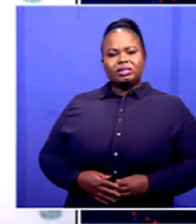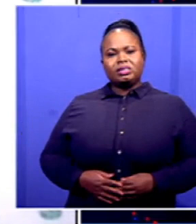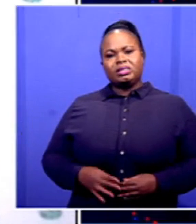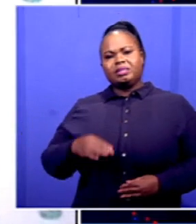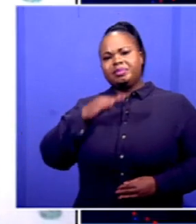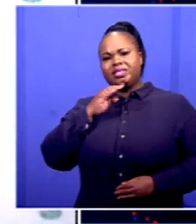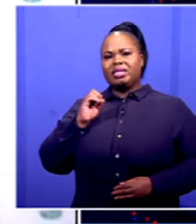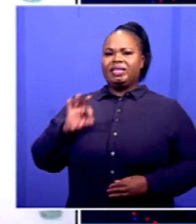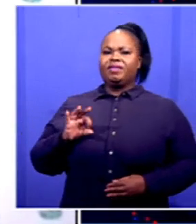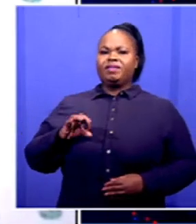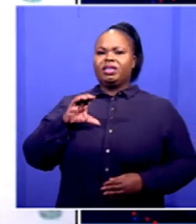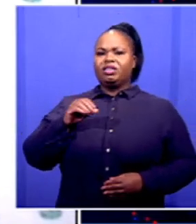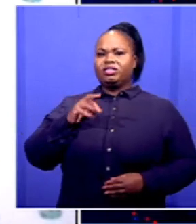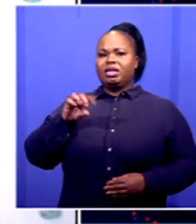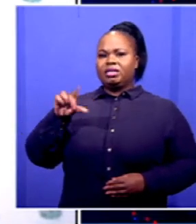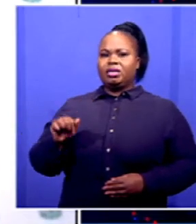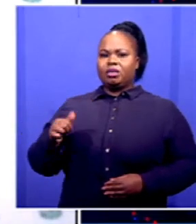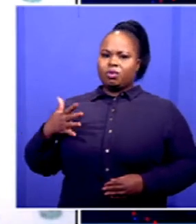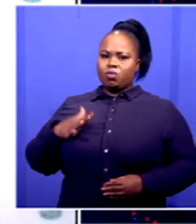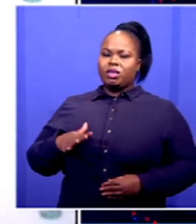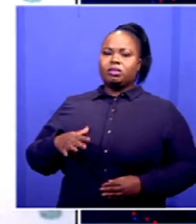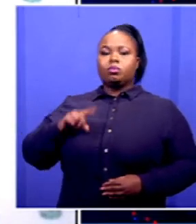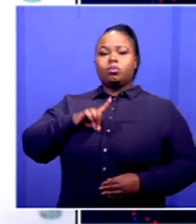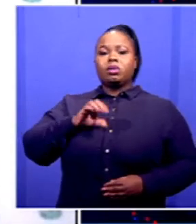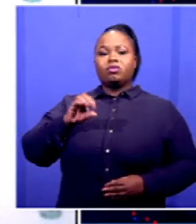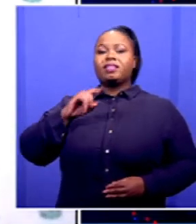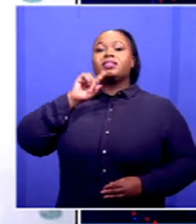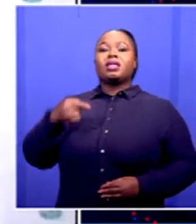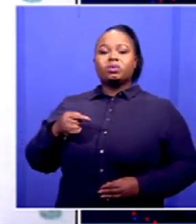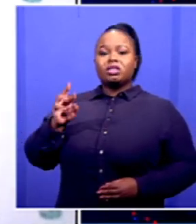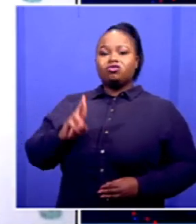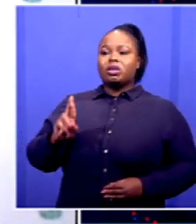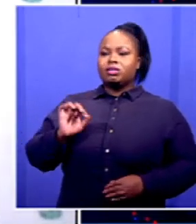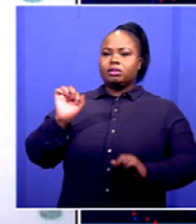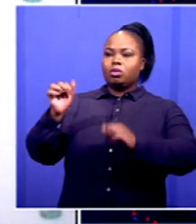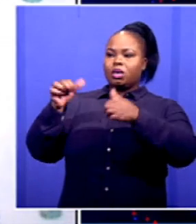if Griselda wanted to have 100,000 rand in her